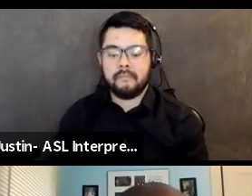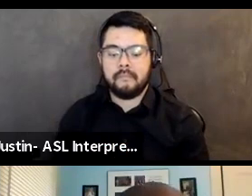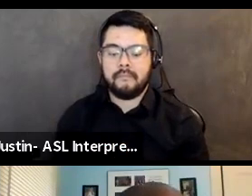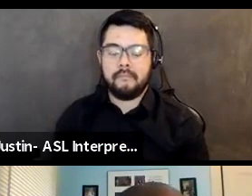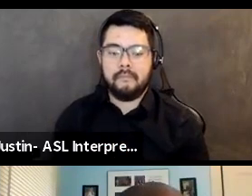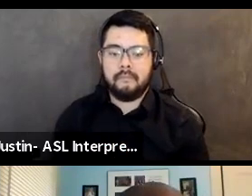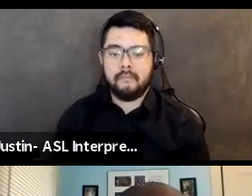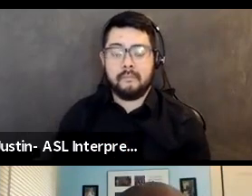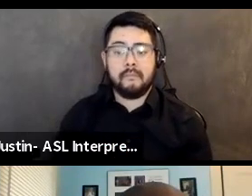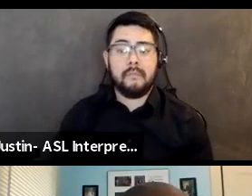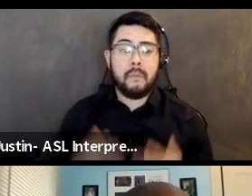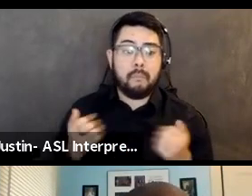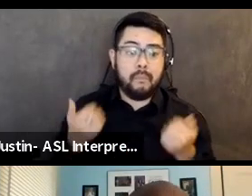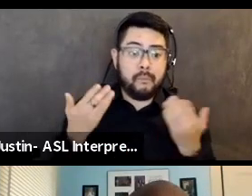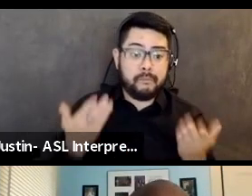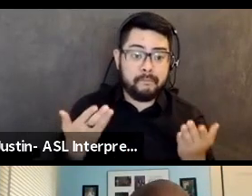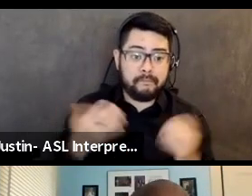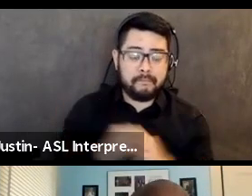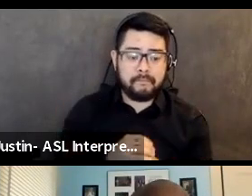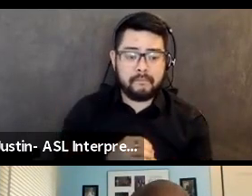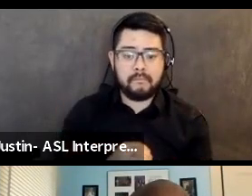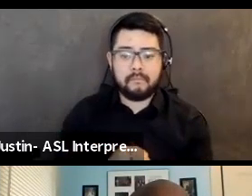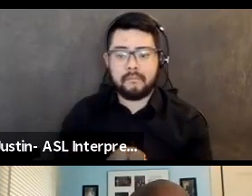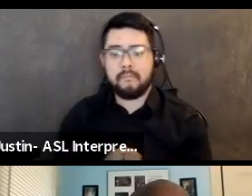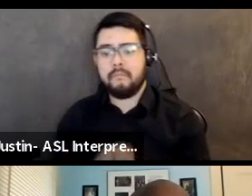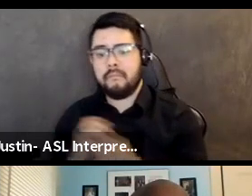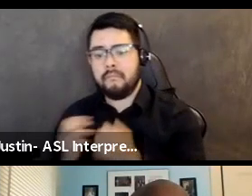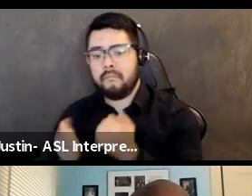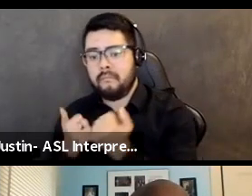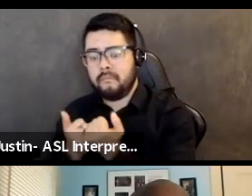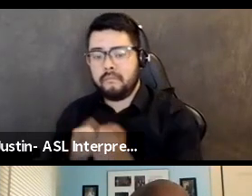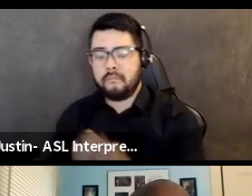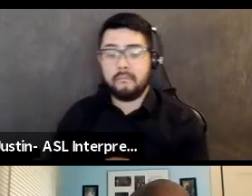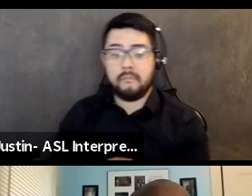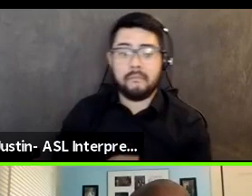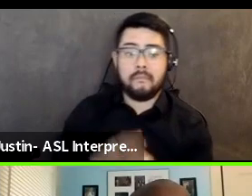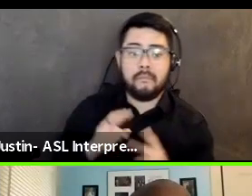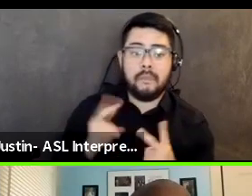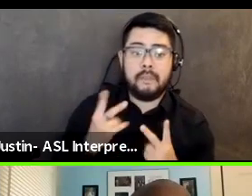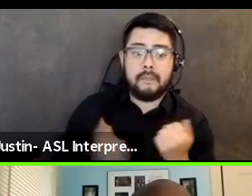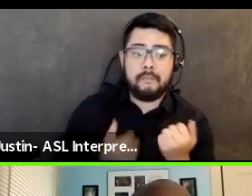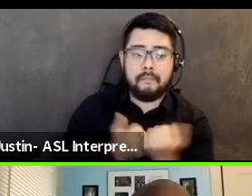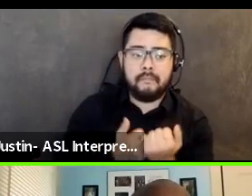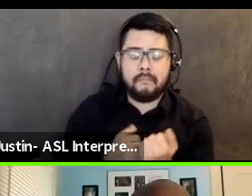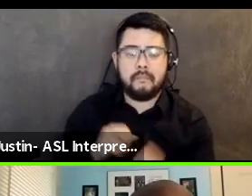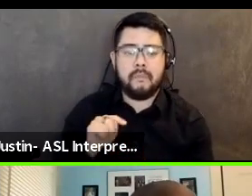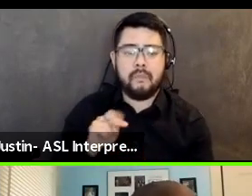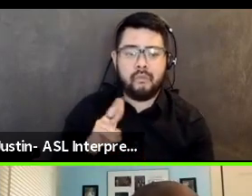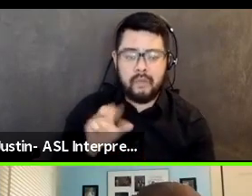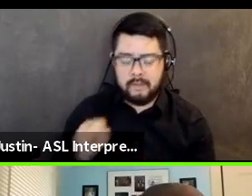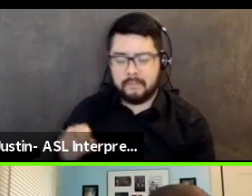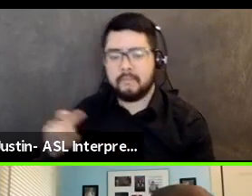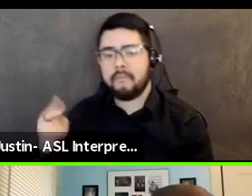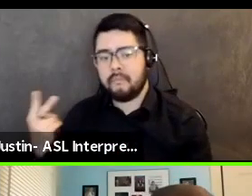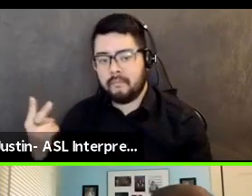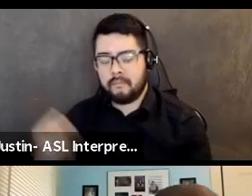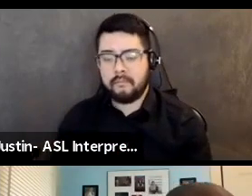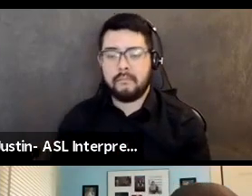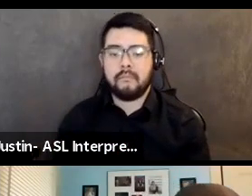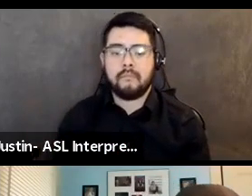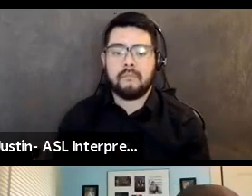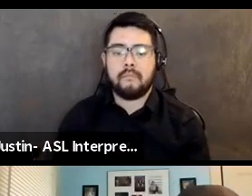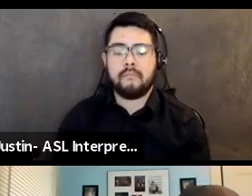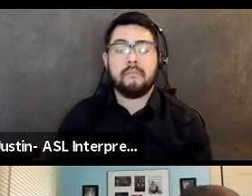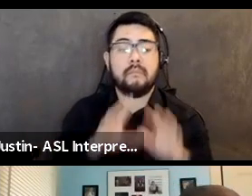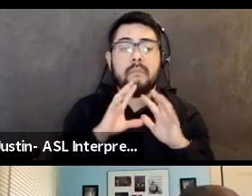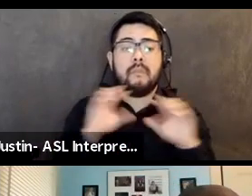is there a motion so moved is there a second a second okay we